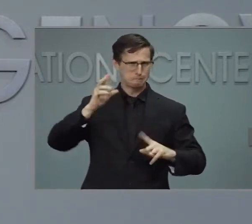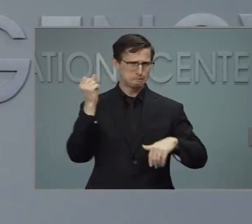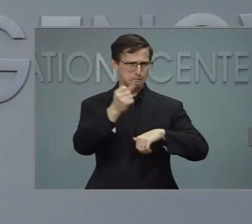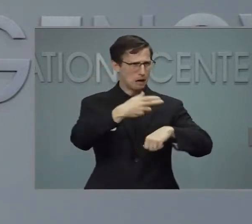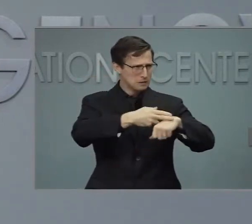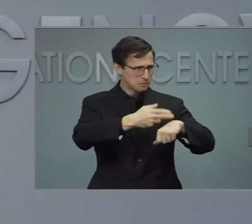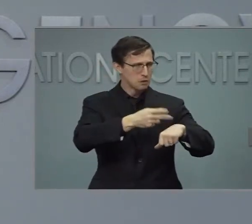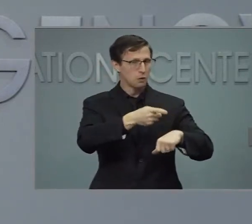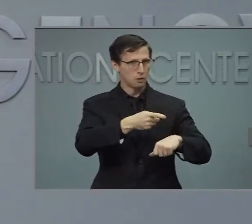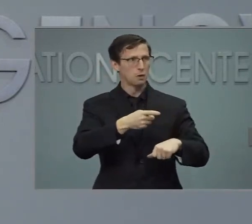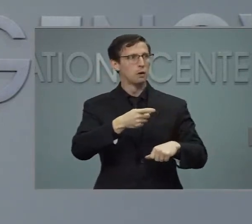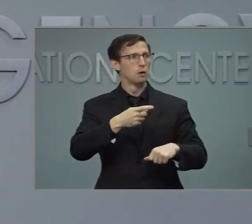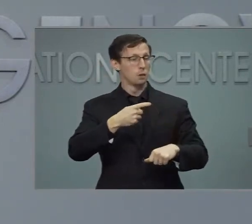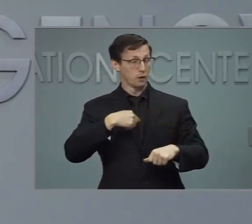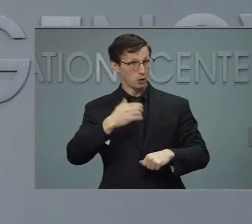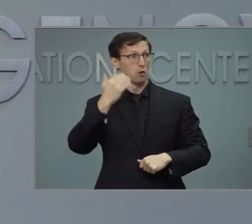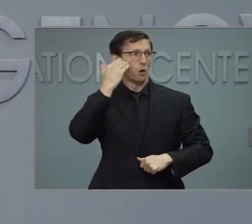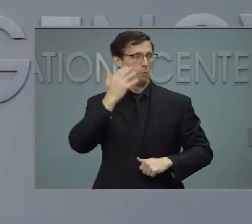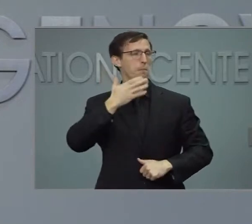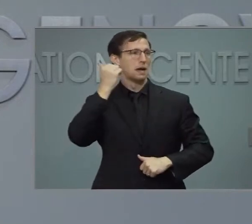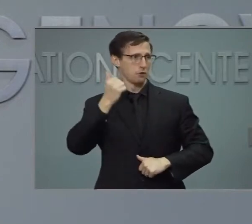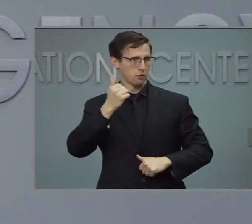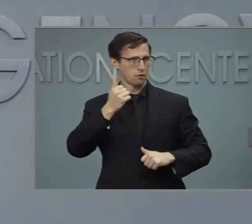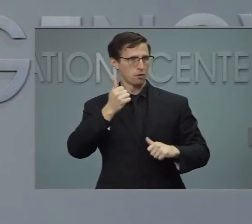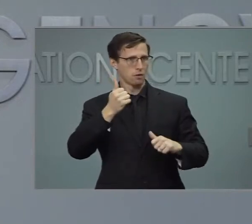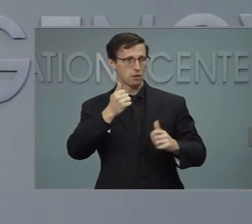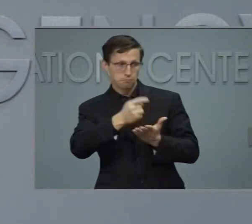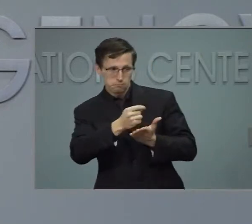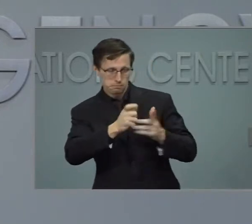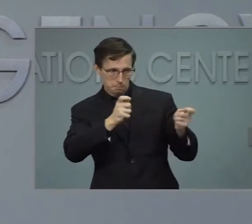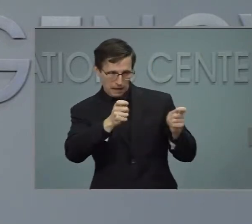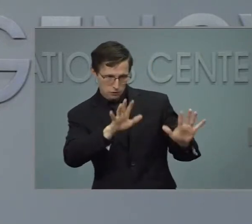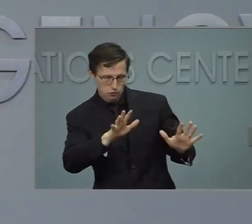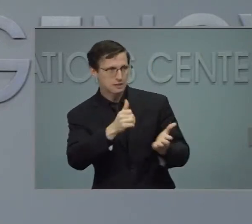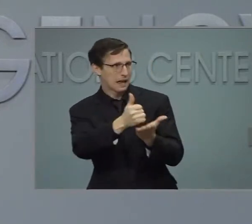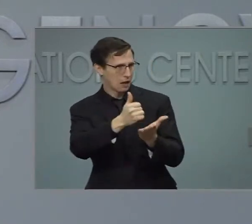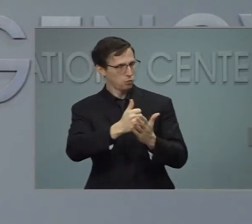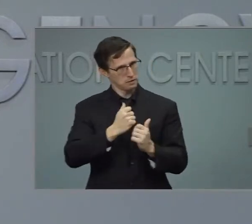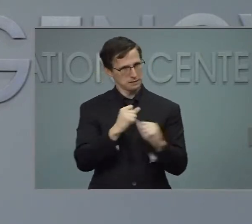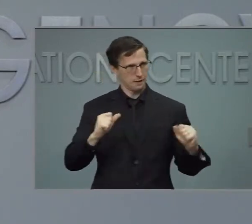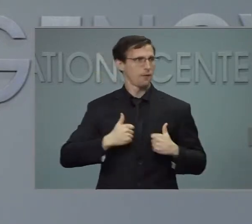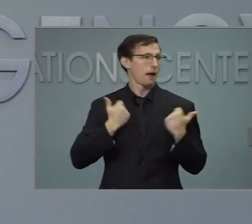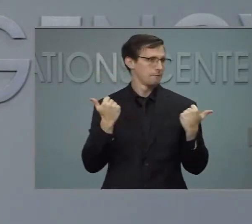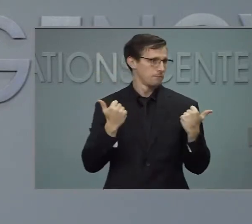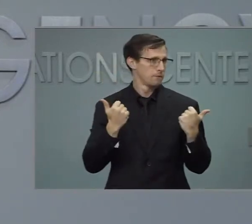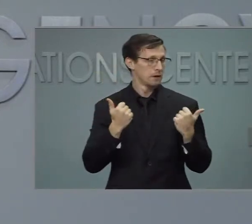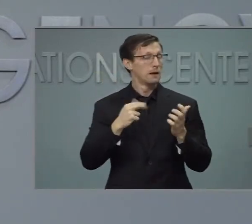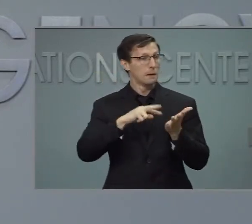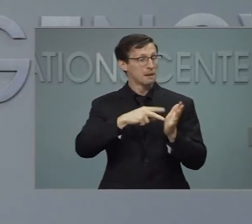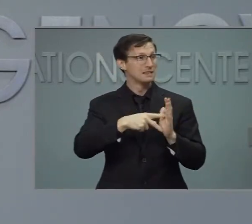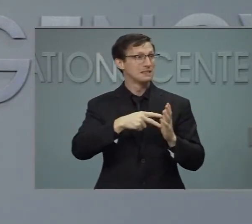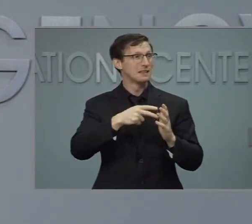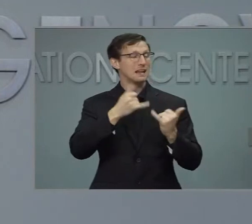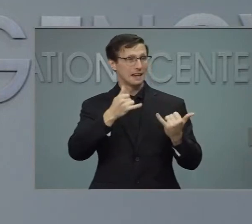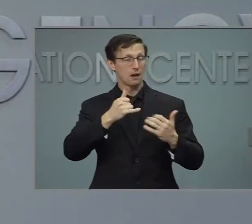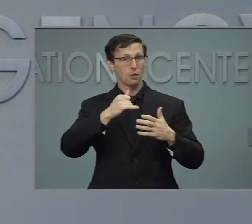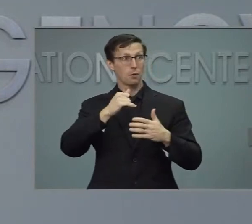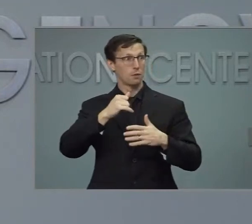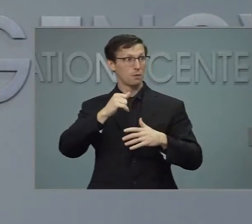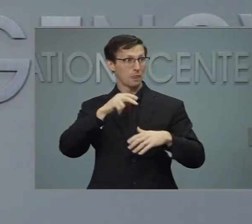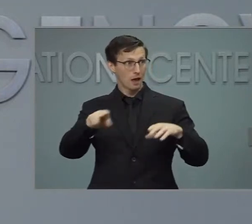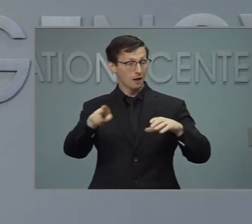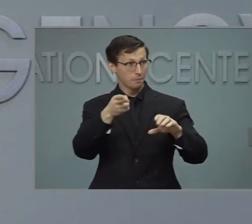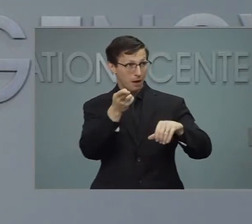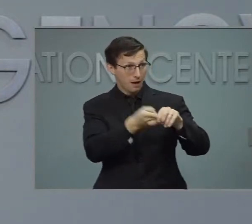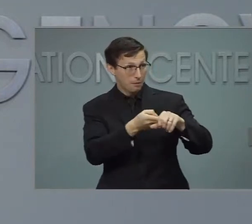treat them, to prone them, meaning putting them on their belly, and how to use oxygen in different ways. So I think we've gotten a lot smarter,